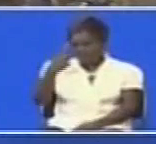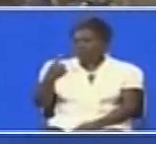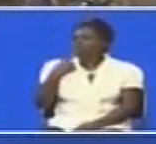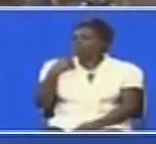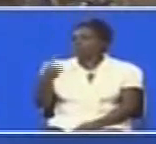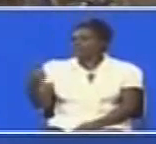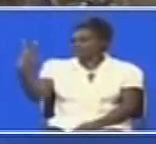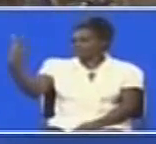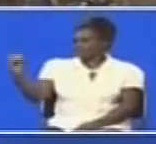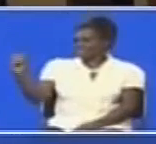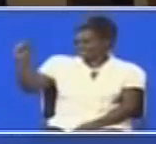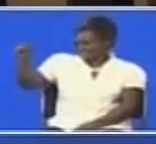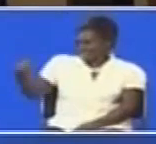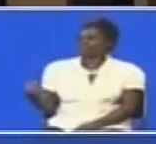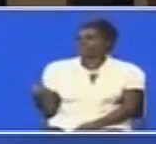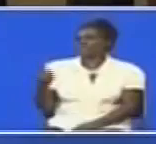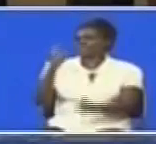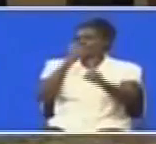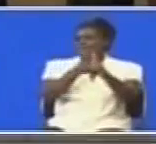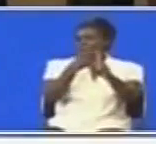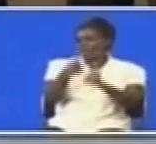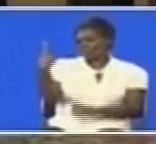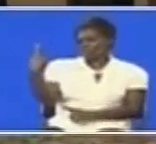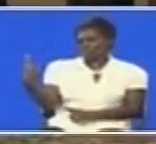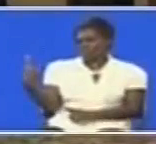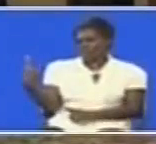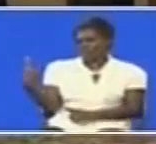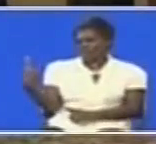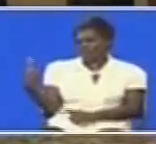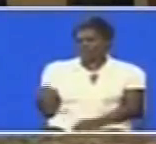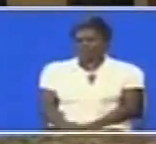120,000 shillings per term. Sharon Momanyi, KTN News.